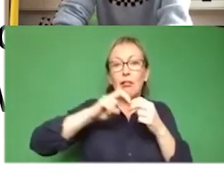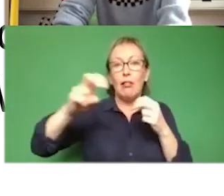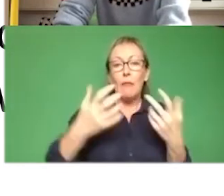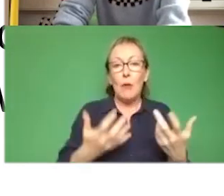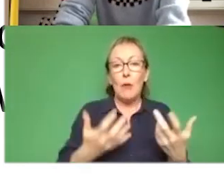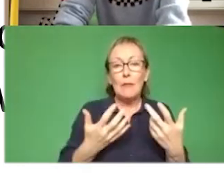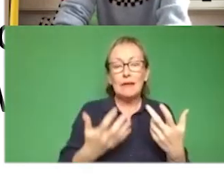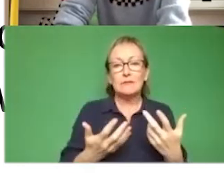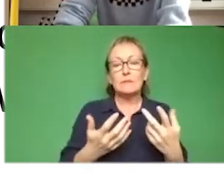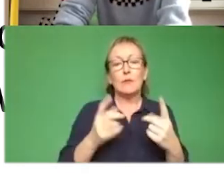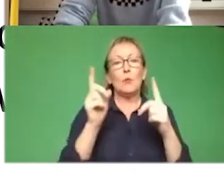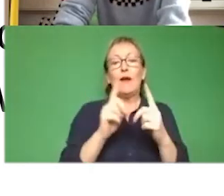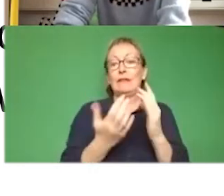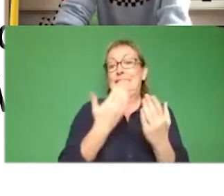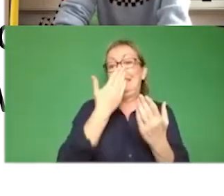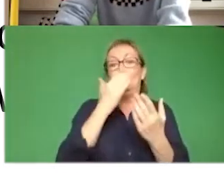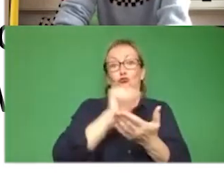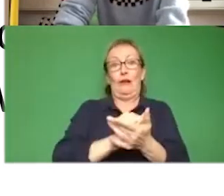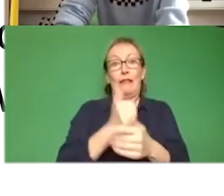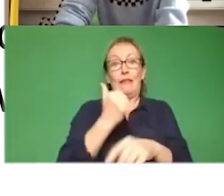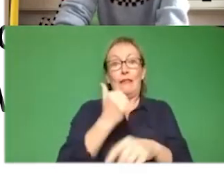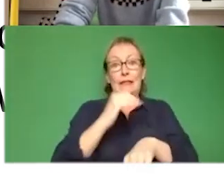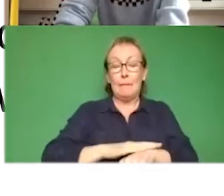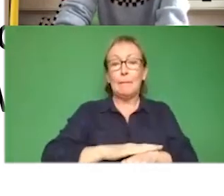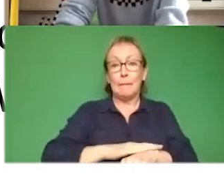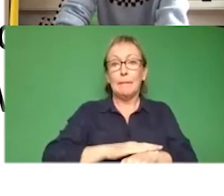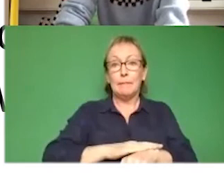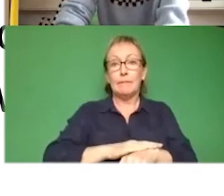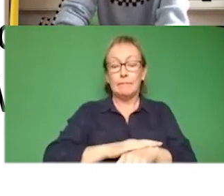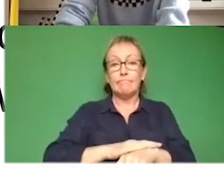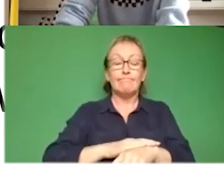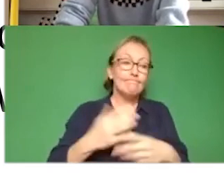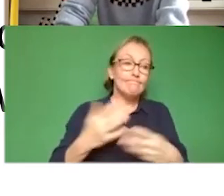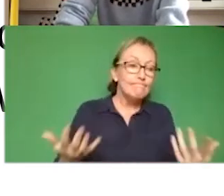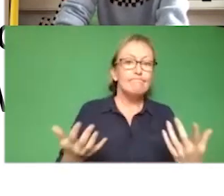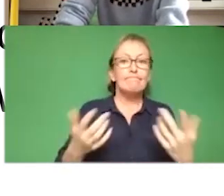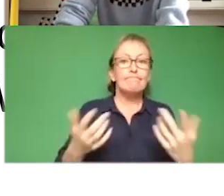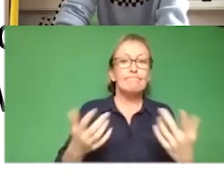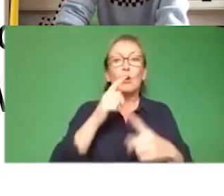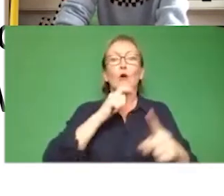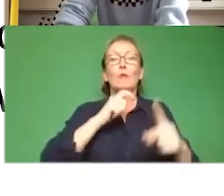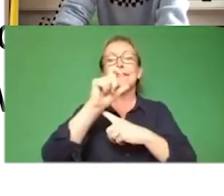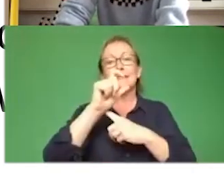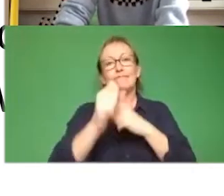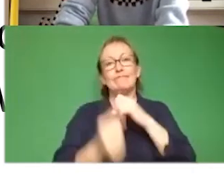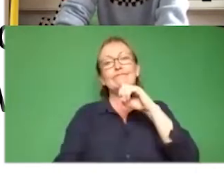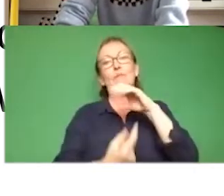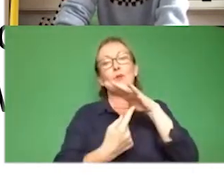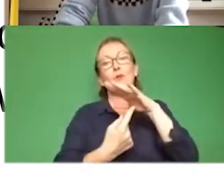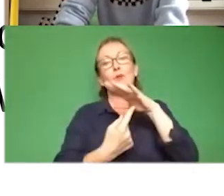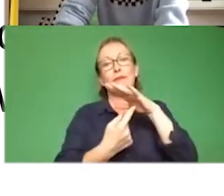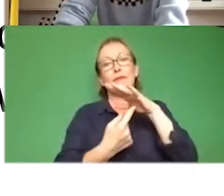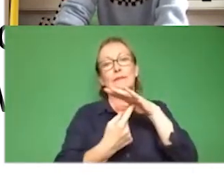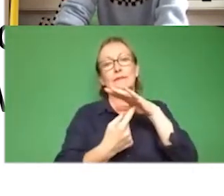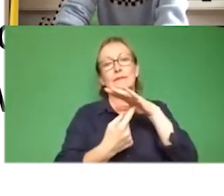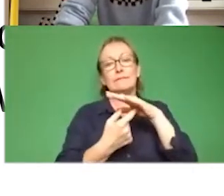whatever seems right at the time. So it's again, you know, community orientated, I'd say. Yeah. I